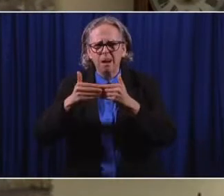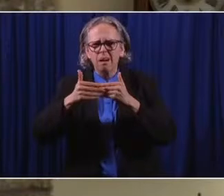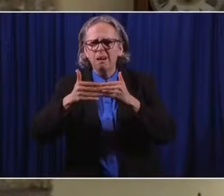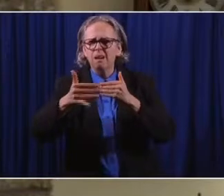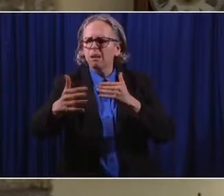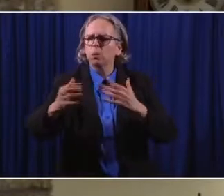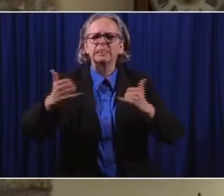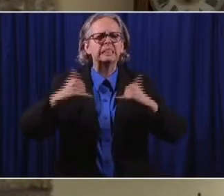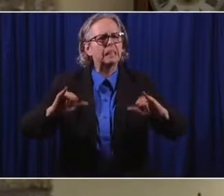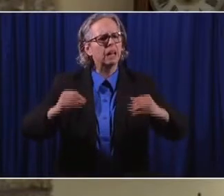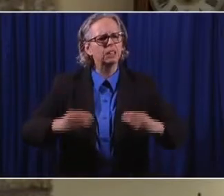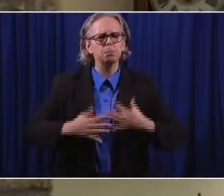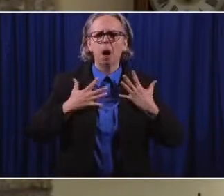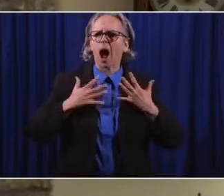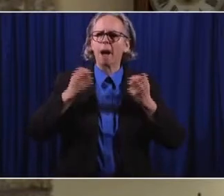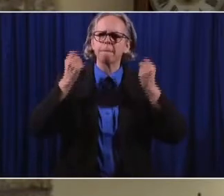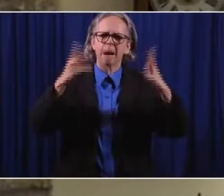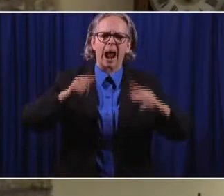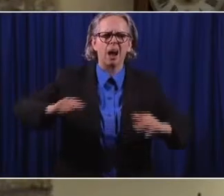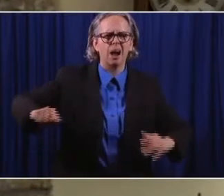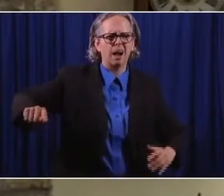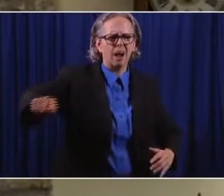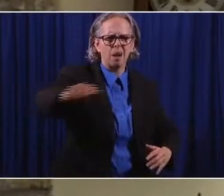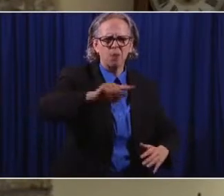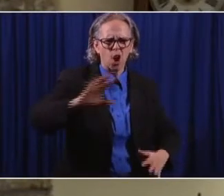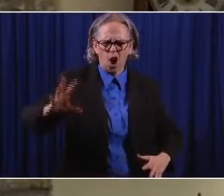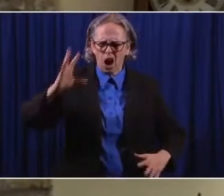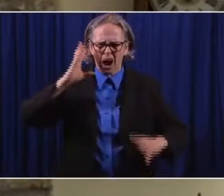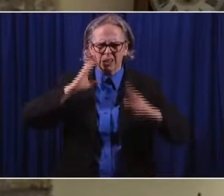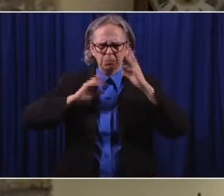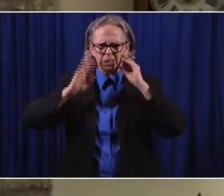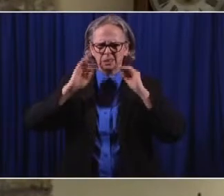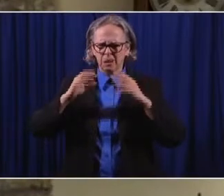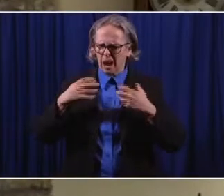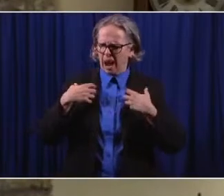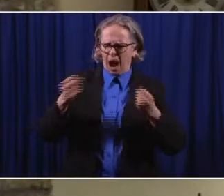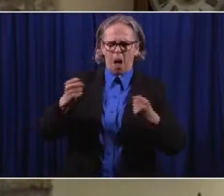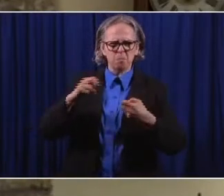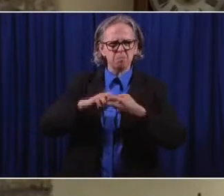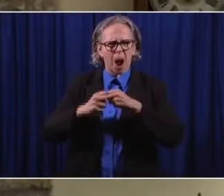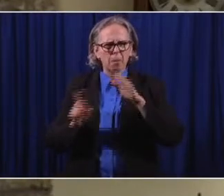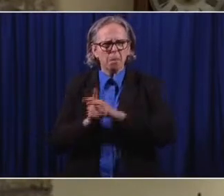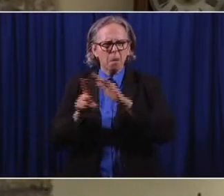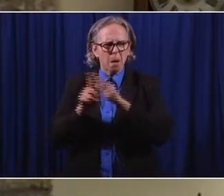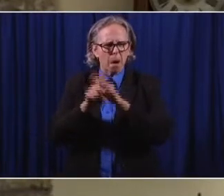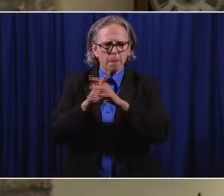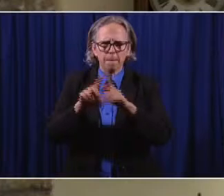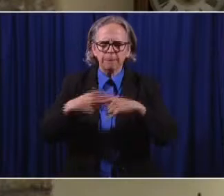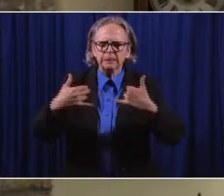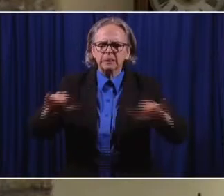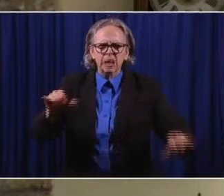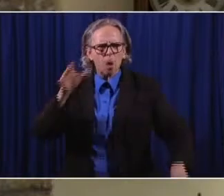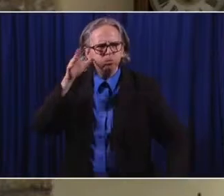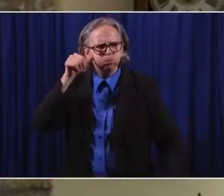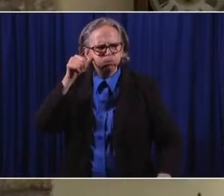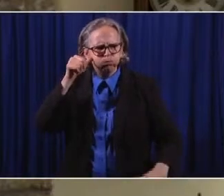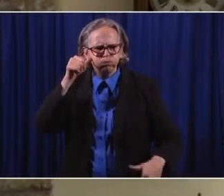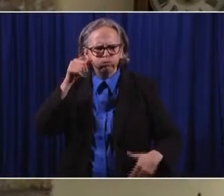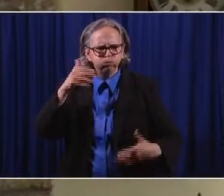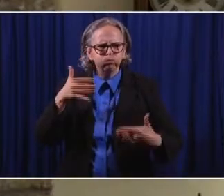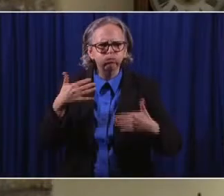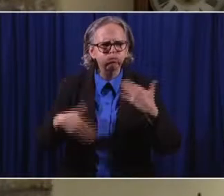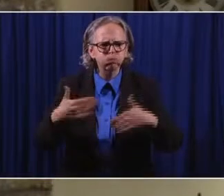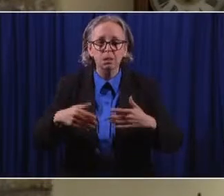challenges. And, wherever you sit on the political spectrum, you had to be inspired by